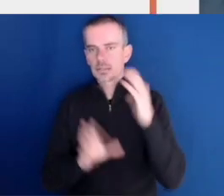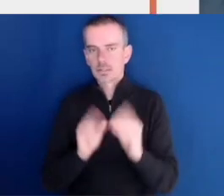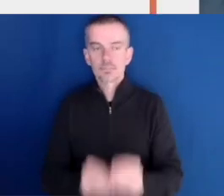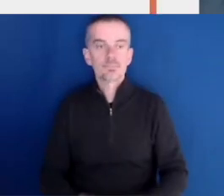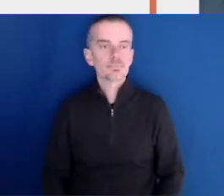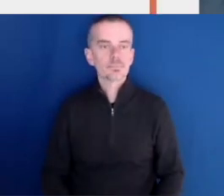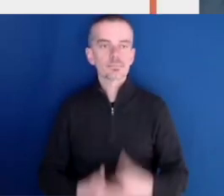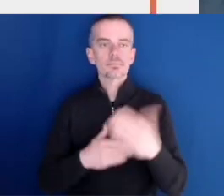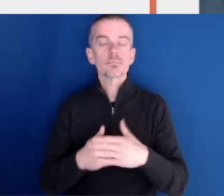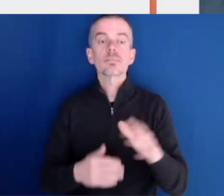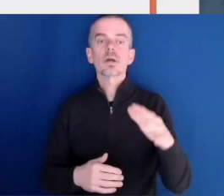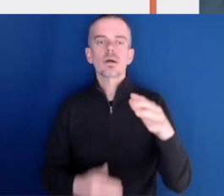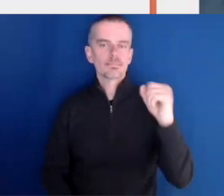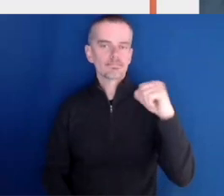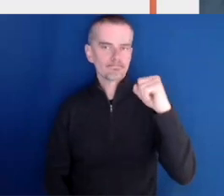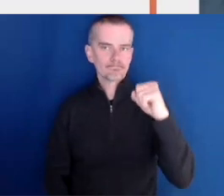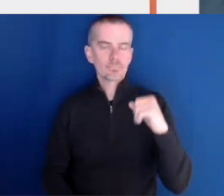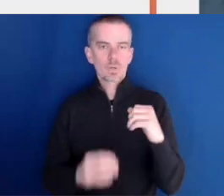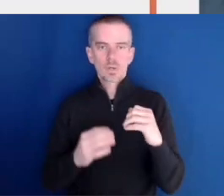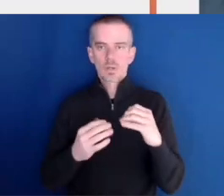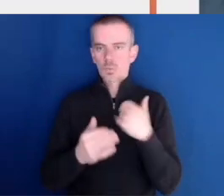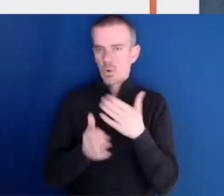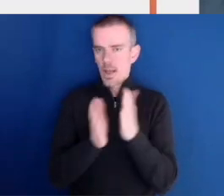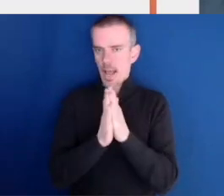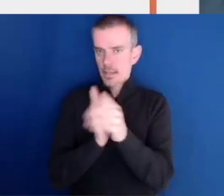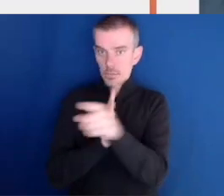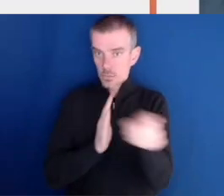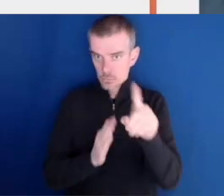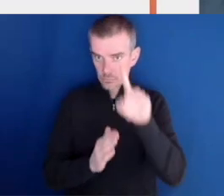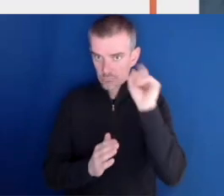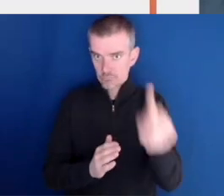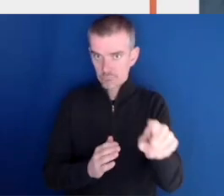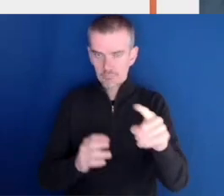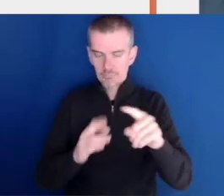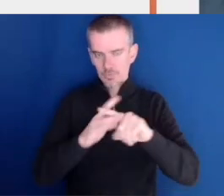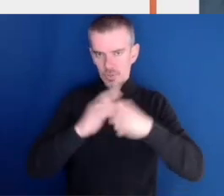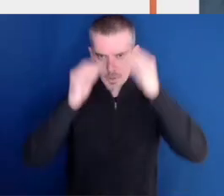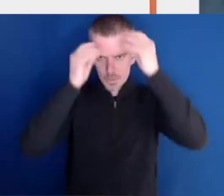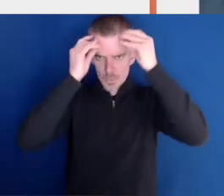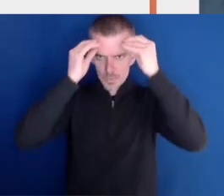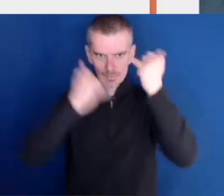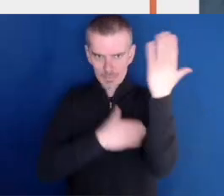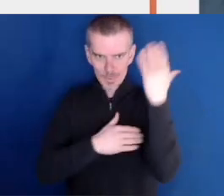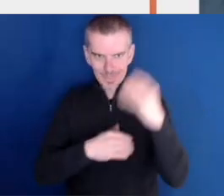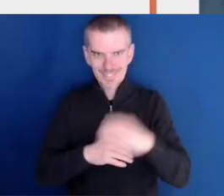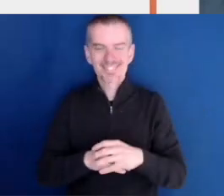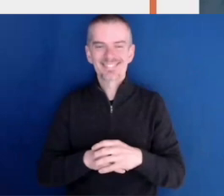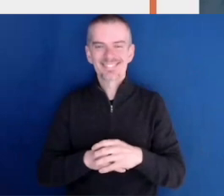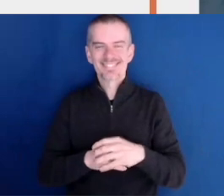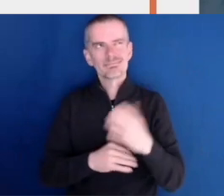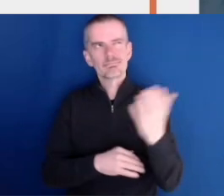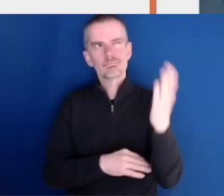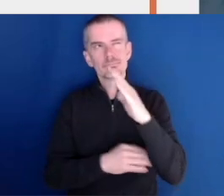Next slide, please. If we could, yeah, so we're going to ask you a little bit of a question to get your mind working this morning. It's close to afternoon,